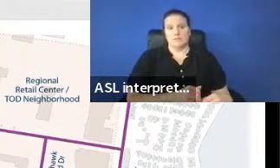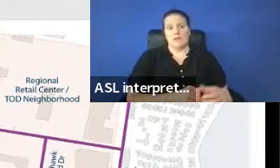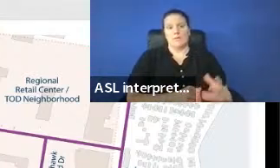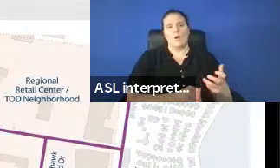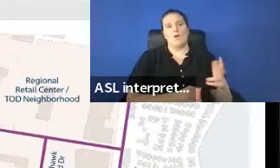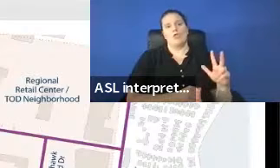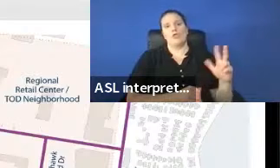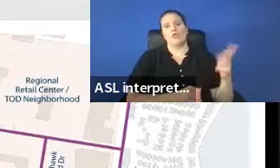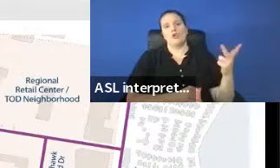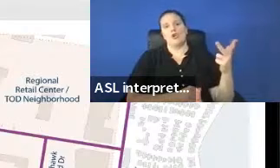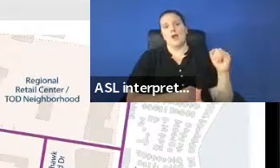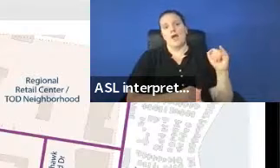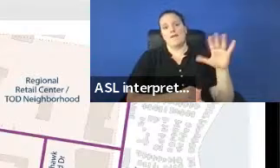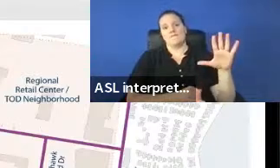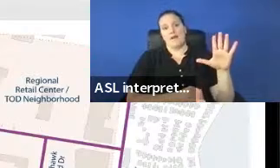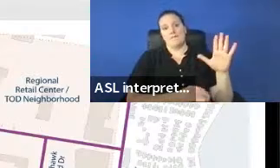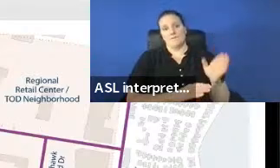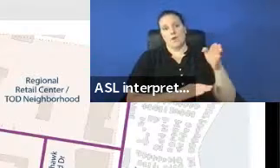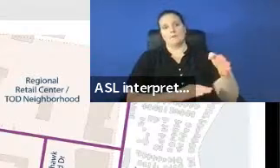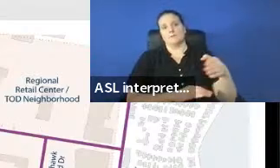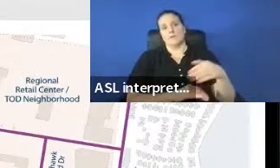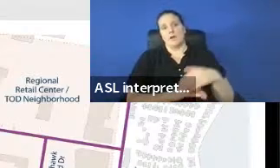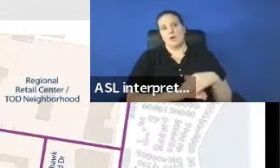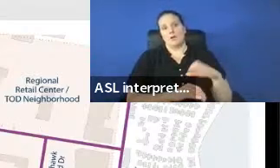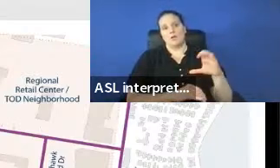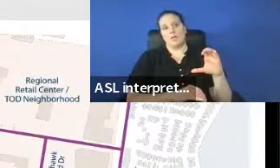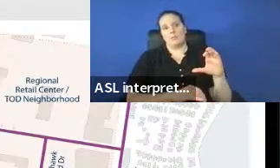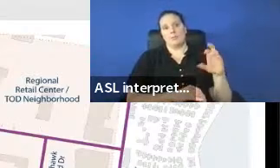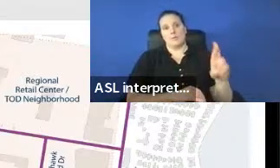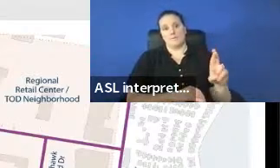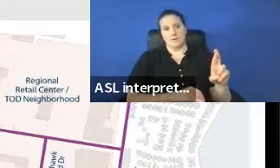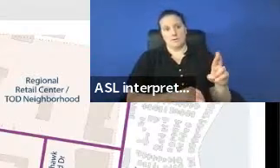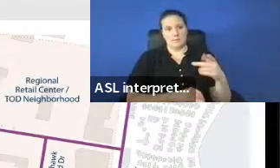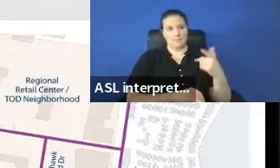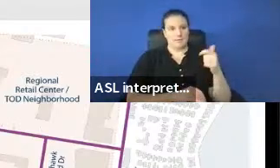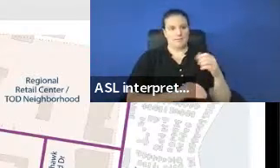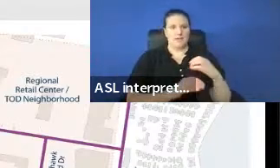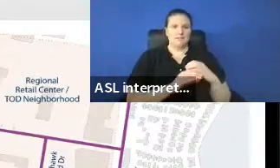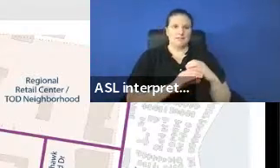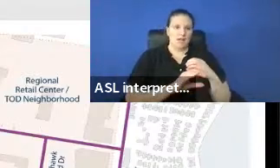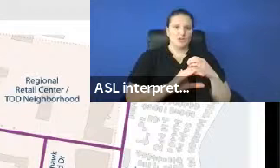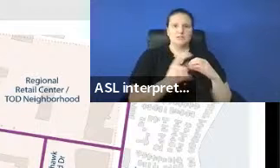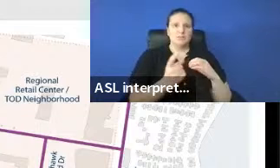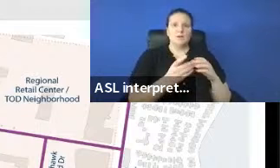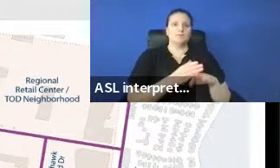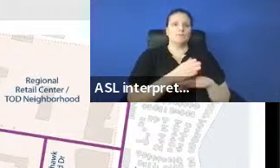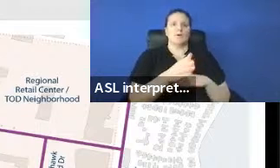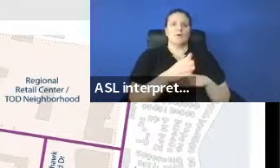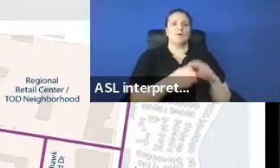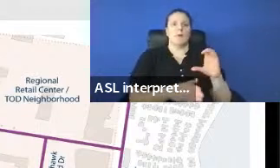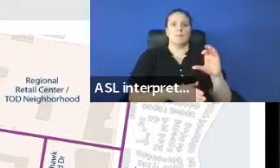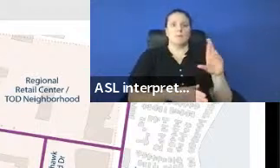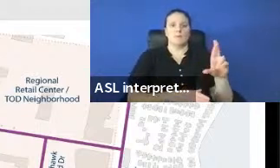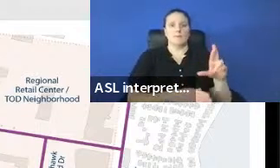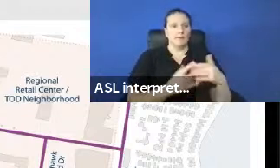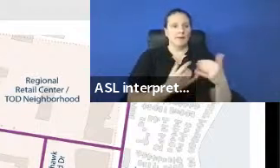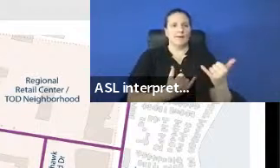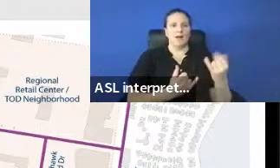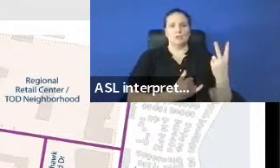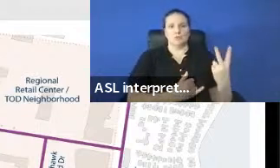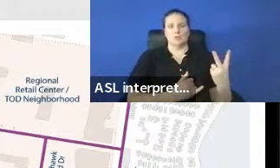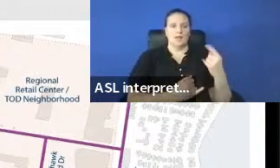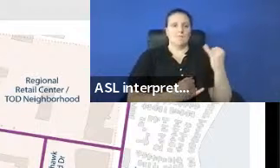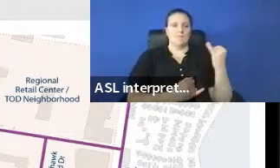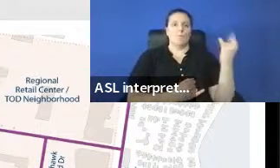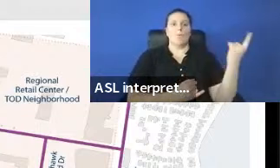I-5 crossing across the Columbia River or a tunnel or some way to get across that Columbia, because right now there's only two, and if one of